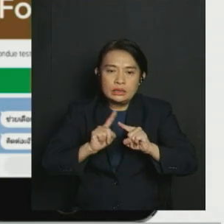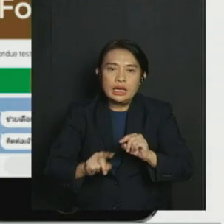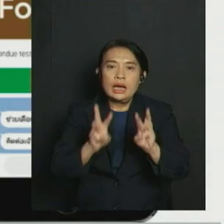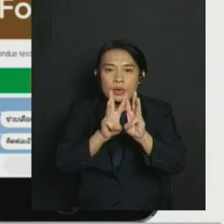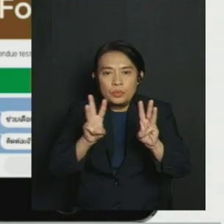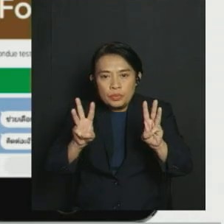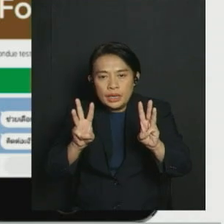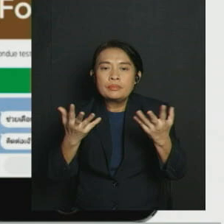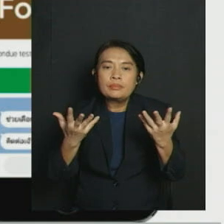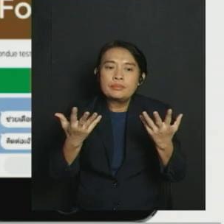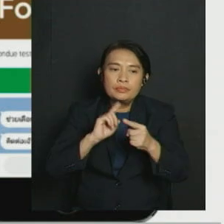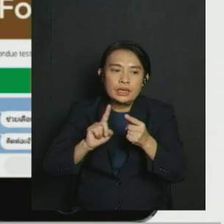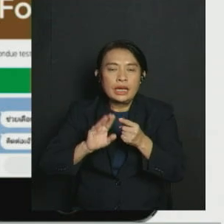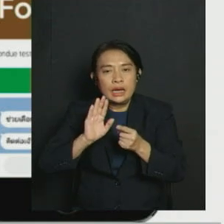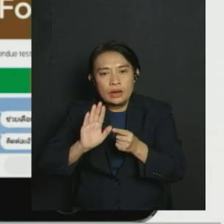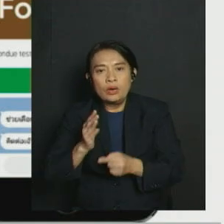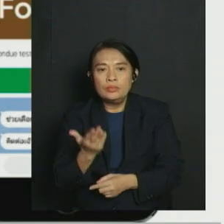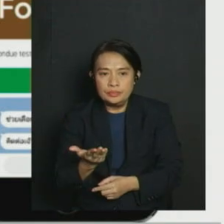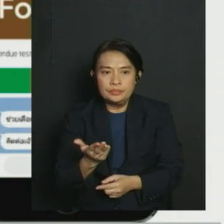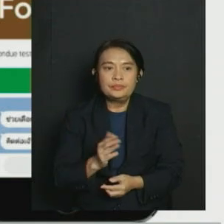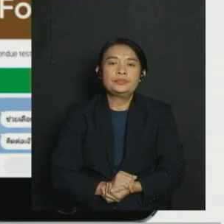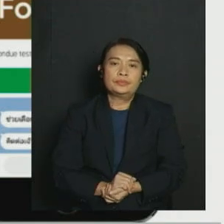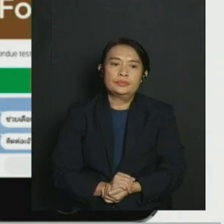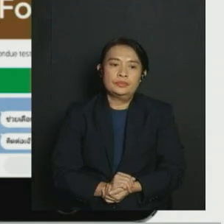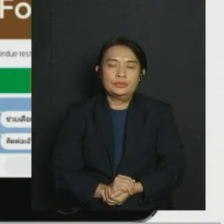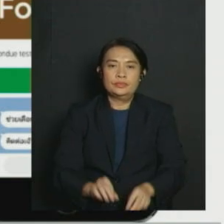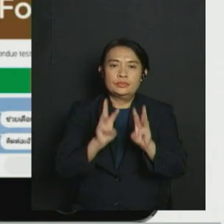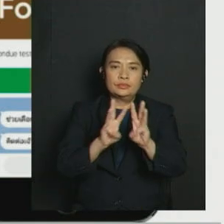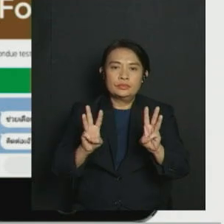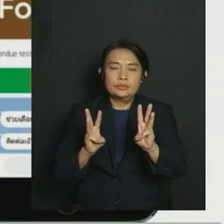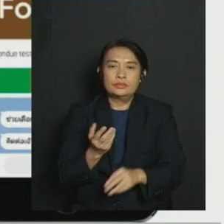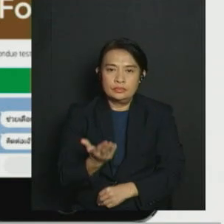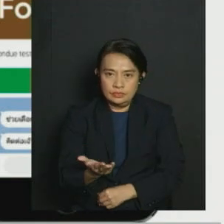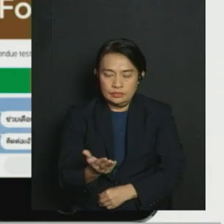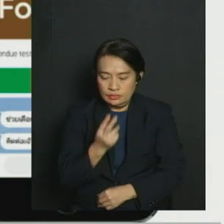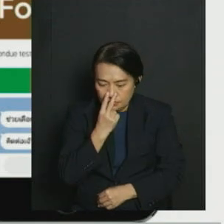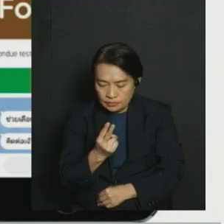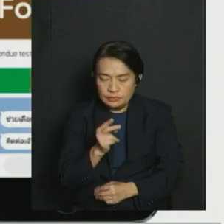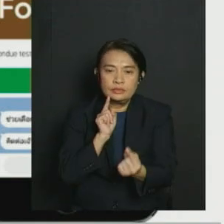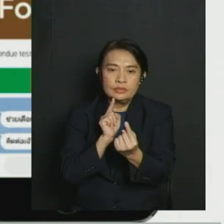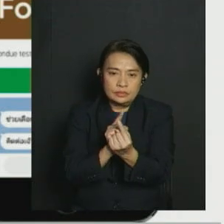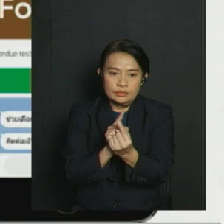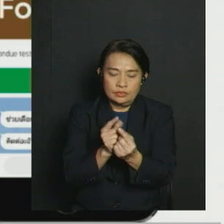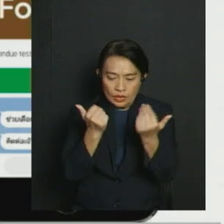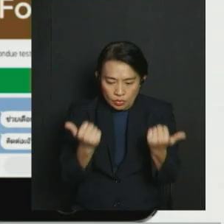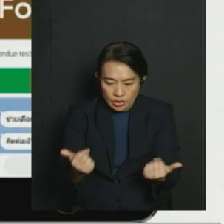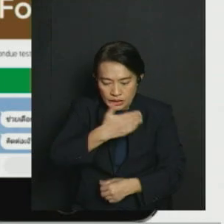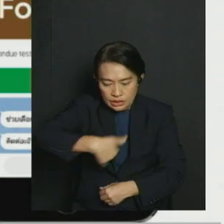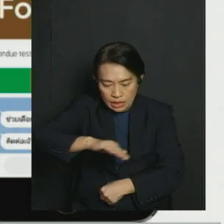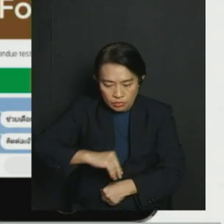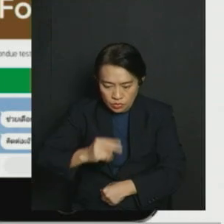openpolicy.bangkok.go.th, you will see everything I talk today is about policy that we have, the progress of each